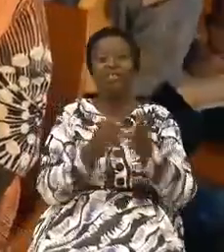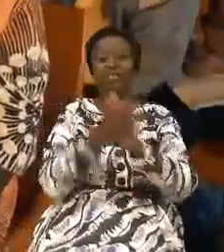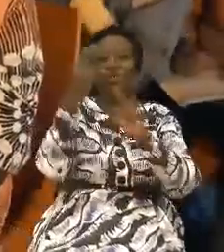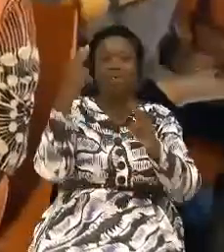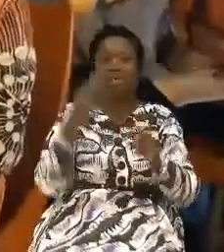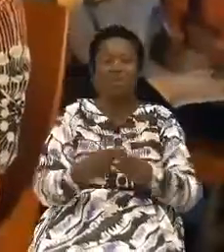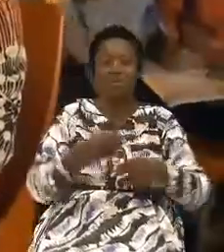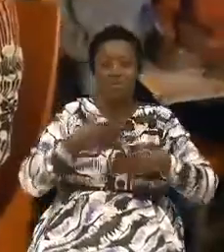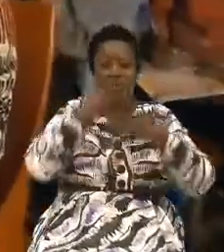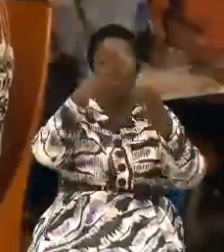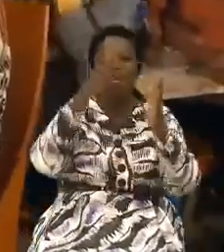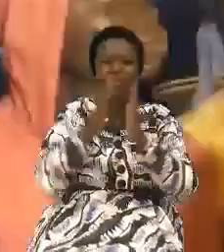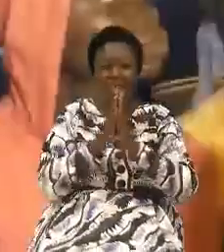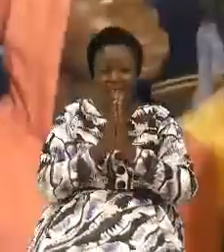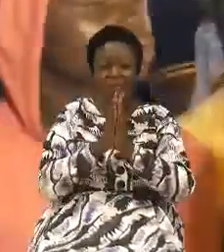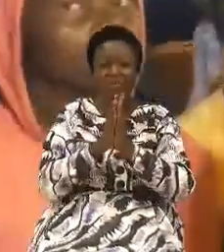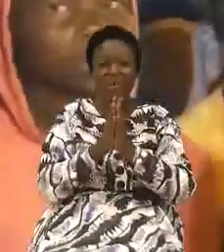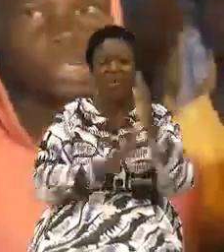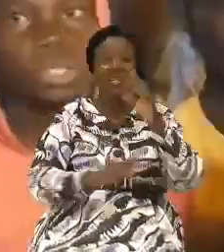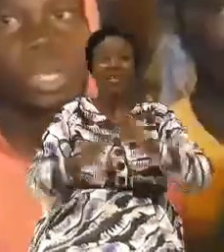Somebody shout security.